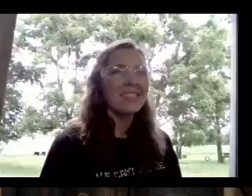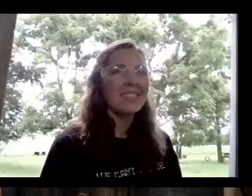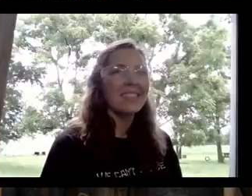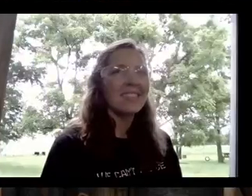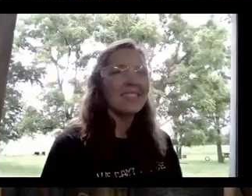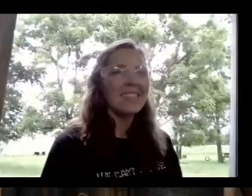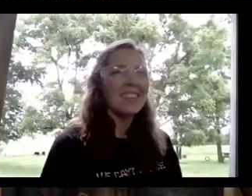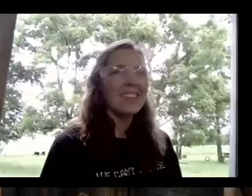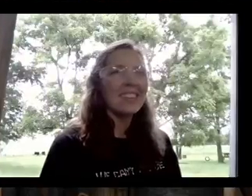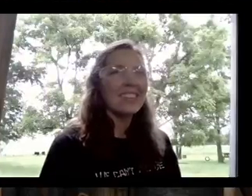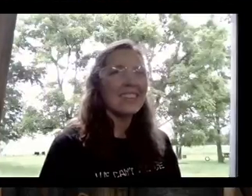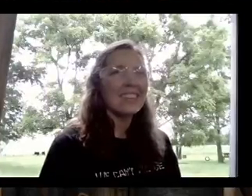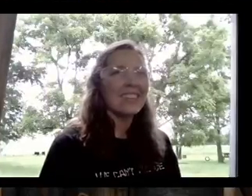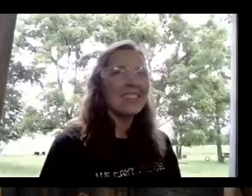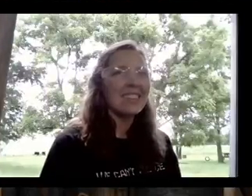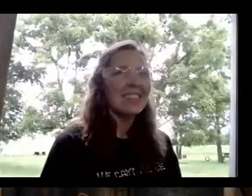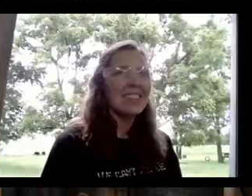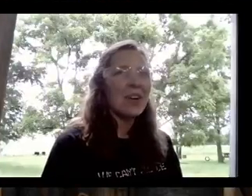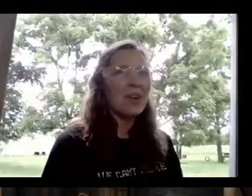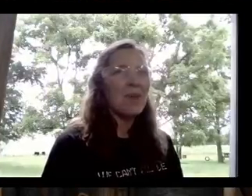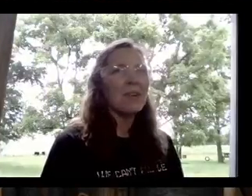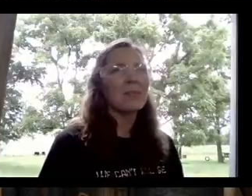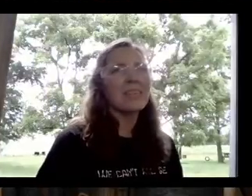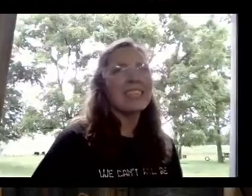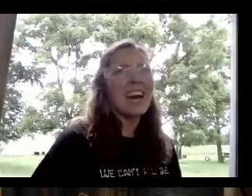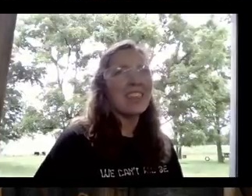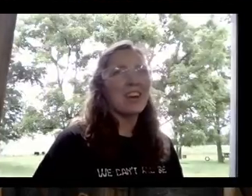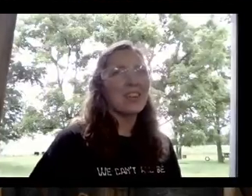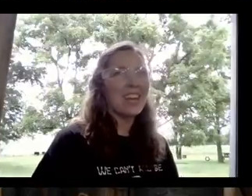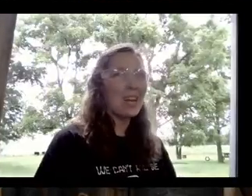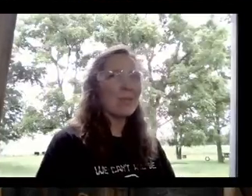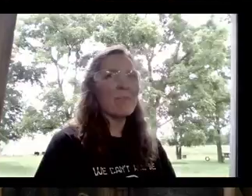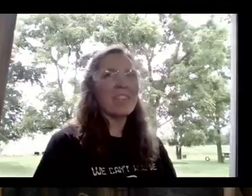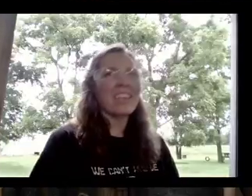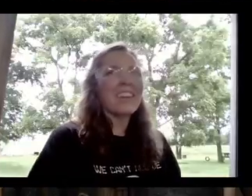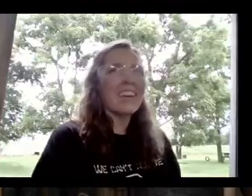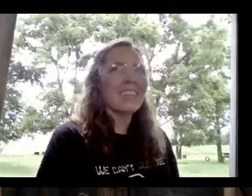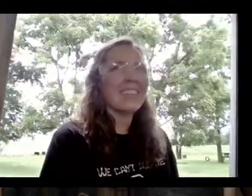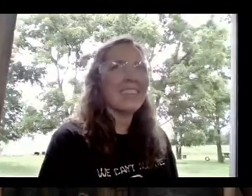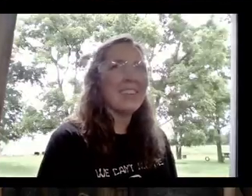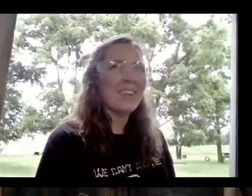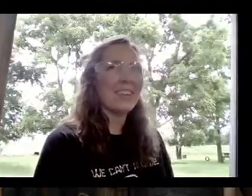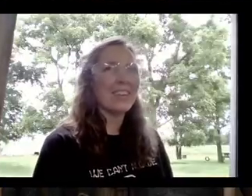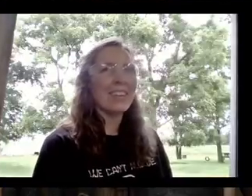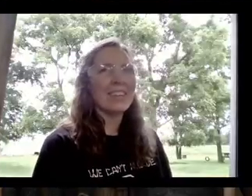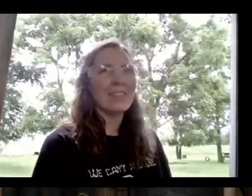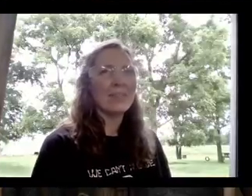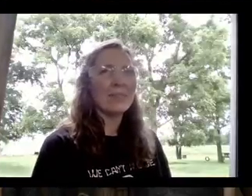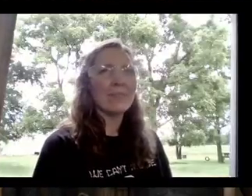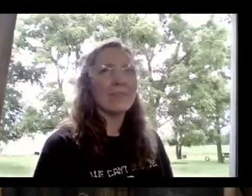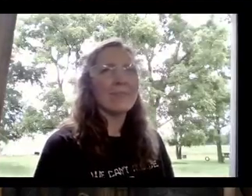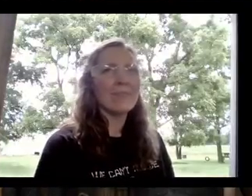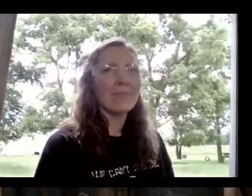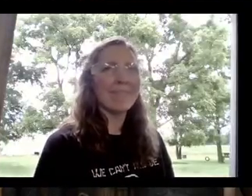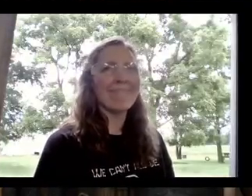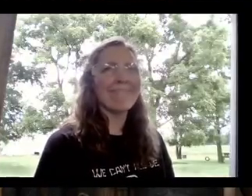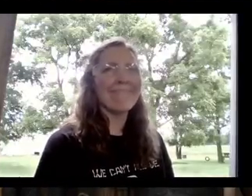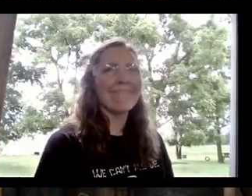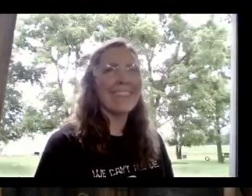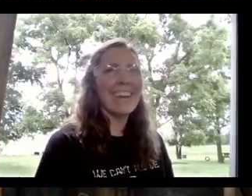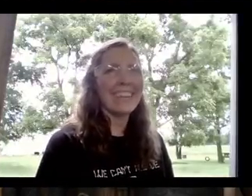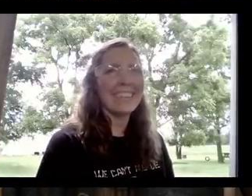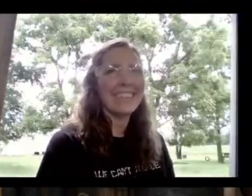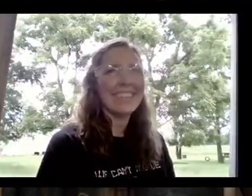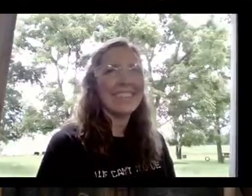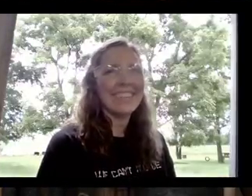some big mass billets of wrought iron out of. I would almost be sad, though, to cut up something like that. Yeah, and that's almost sacrilegious right there, right?